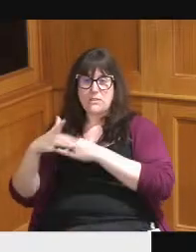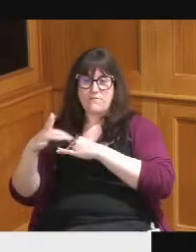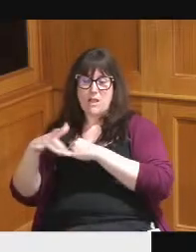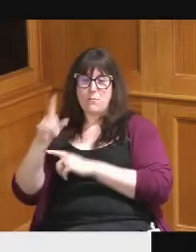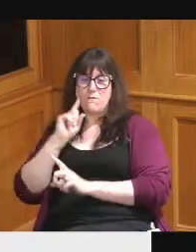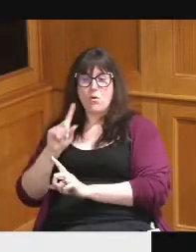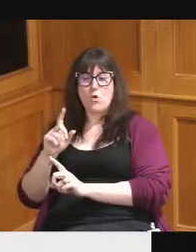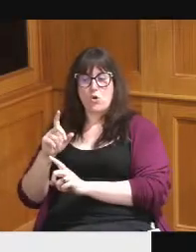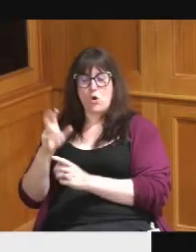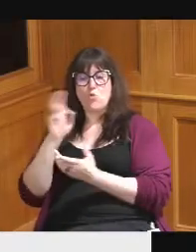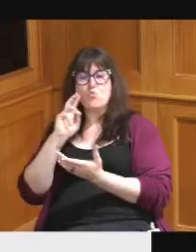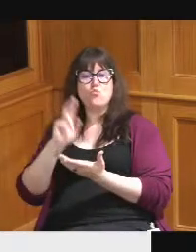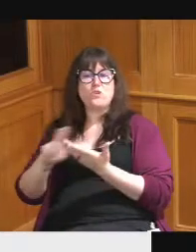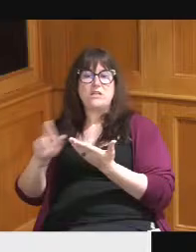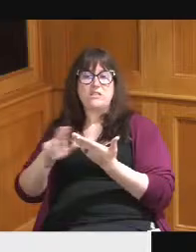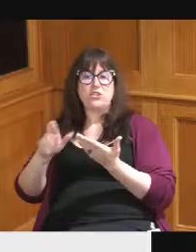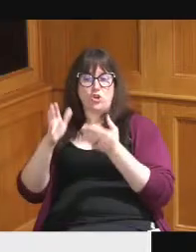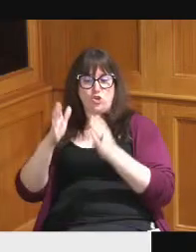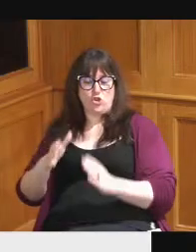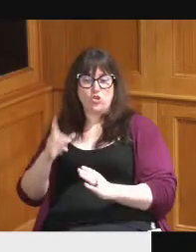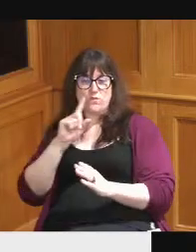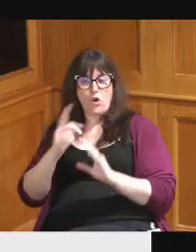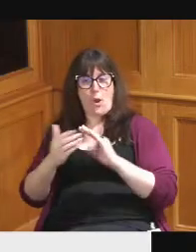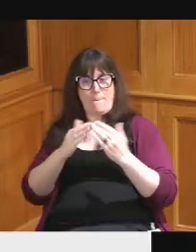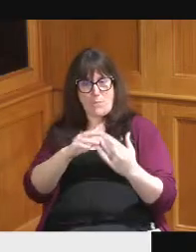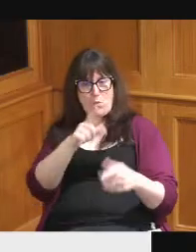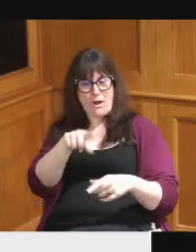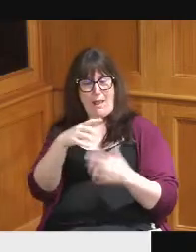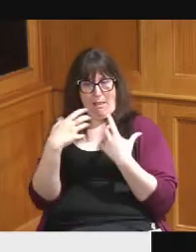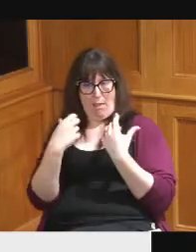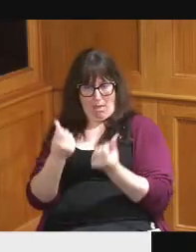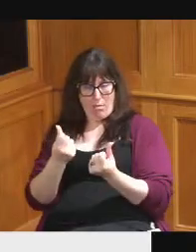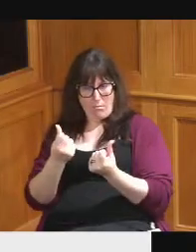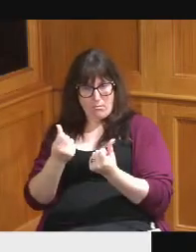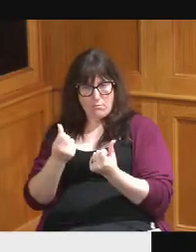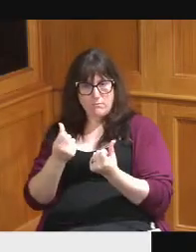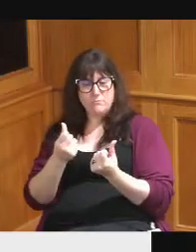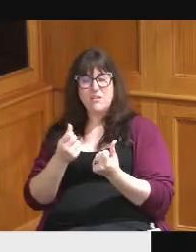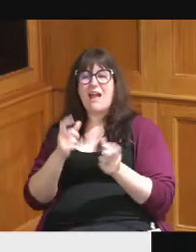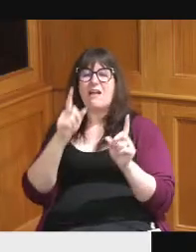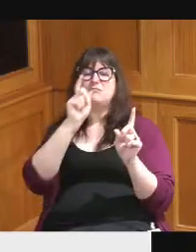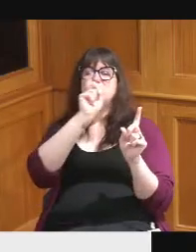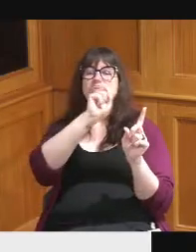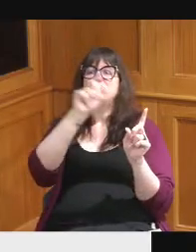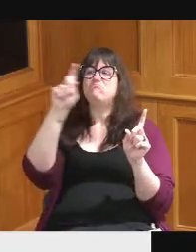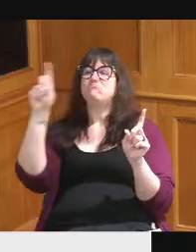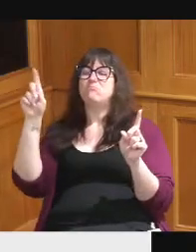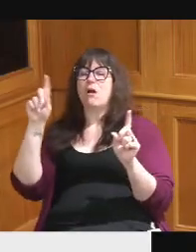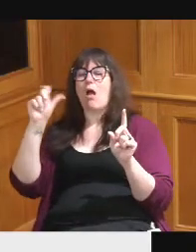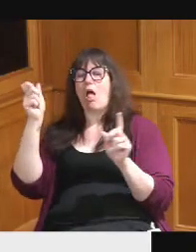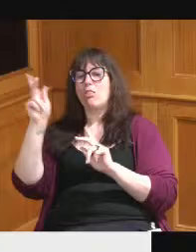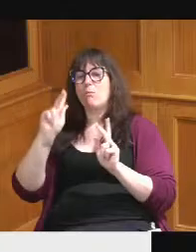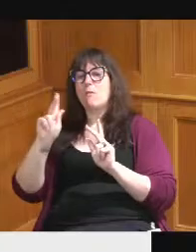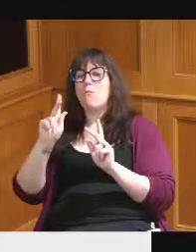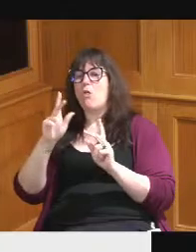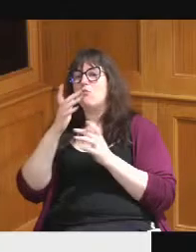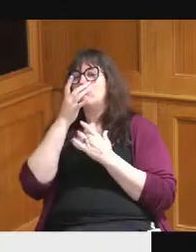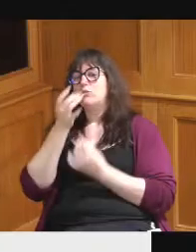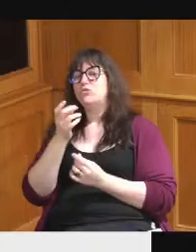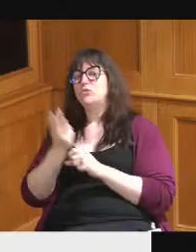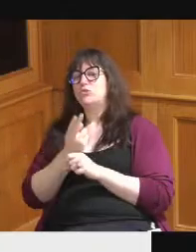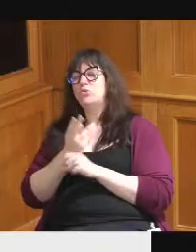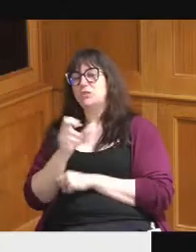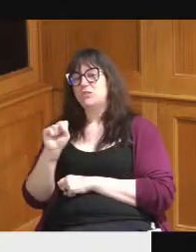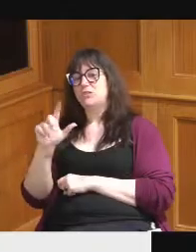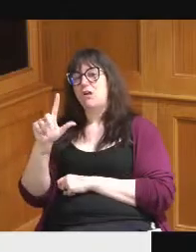to researchers doing community health research. And there's interest from other investigators and users as well. So